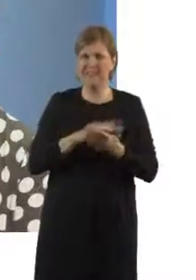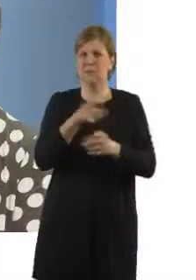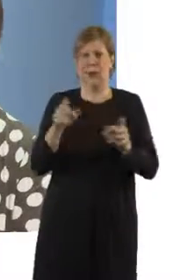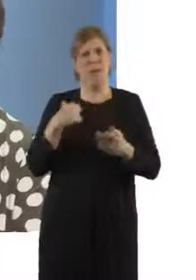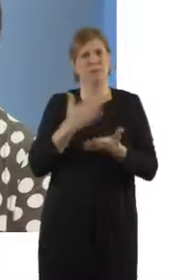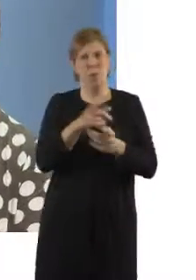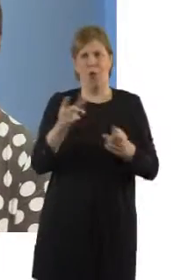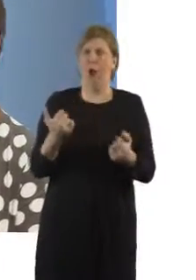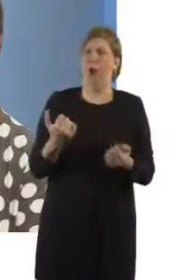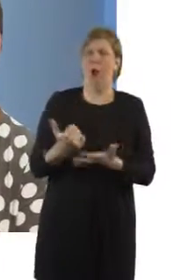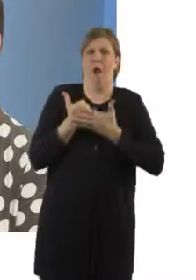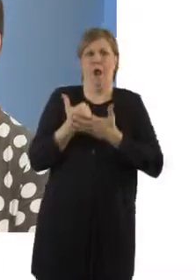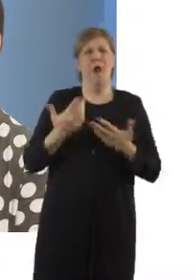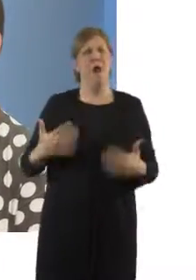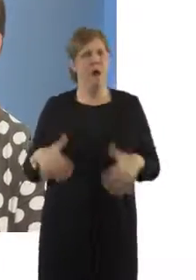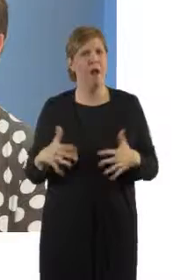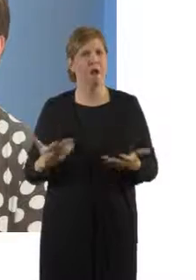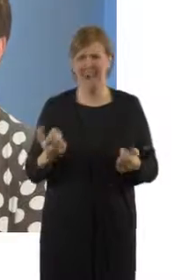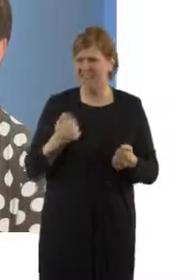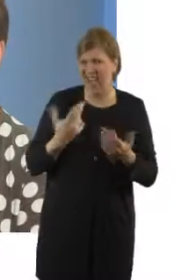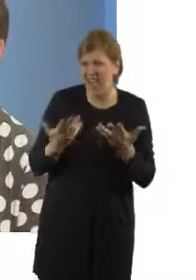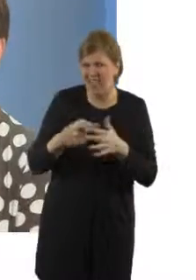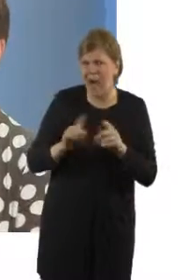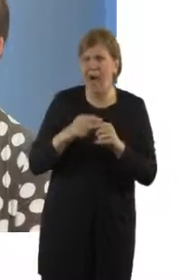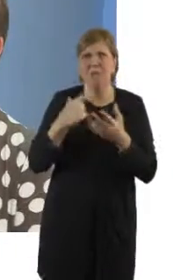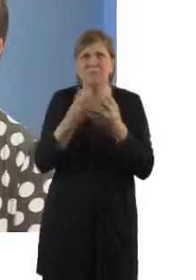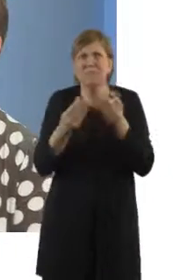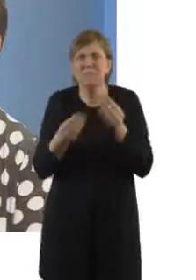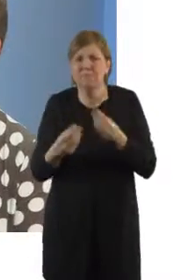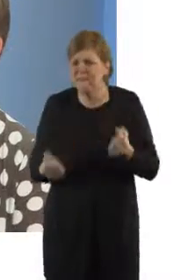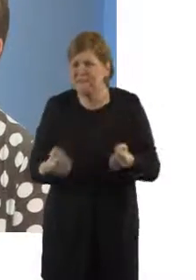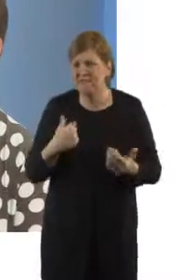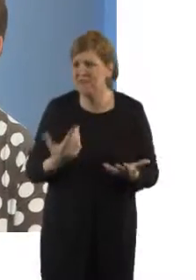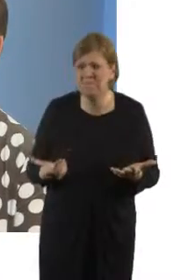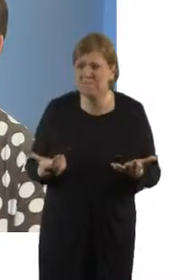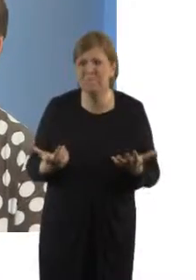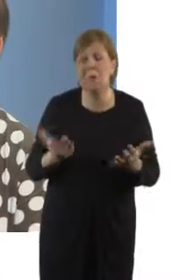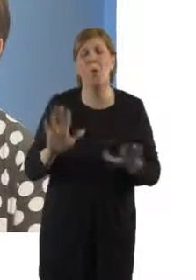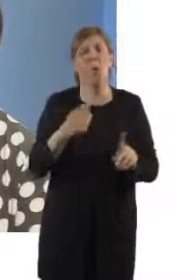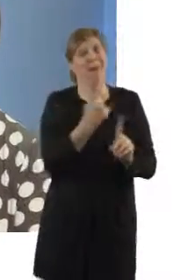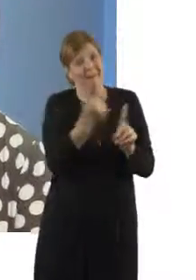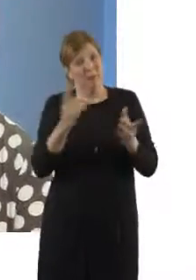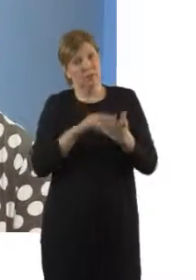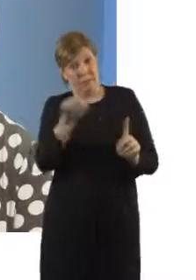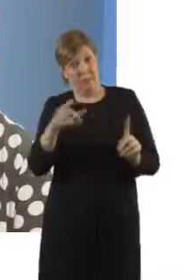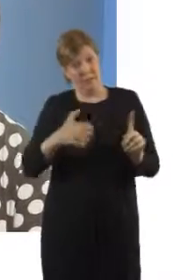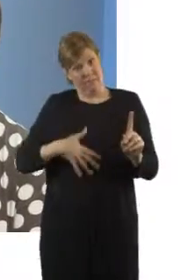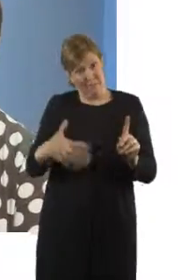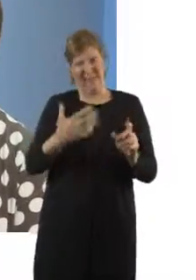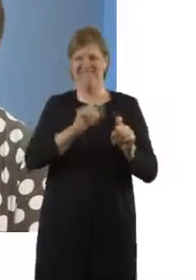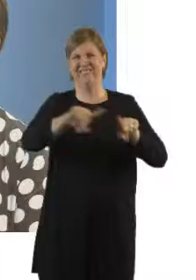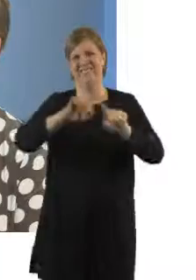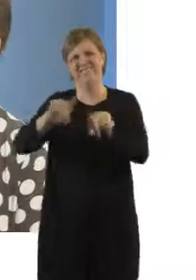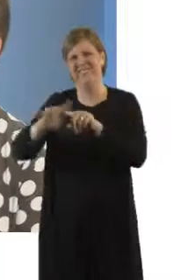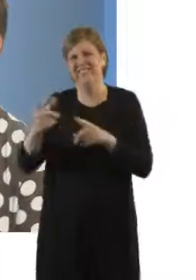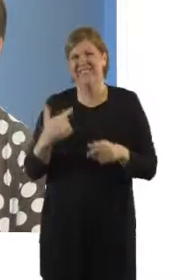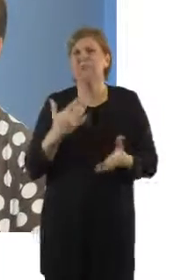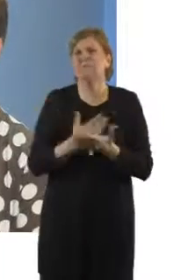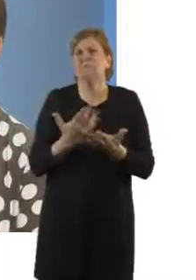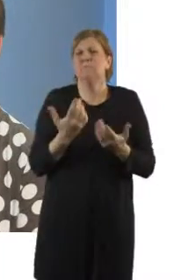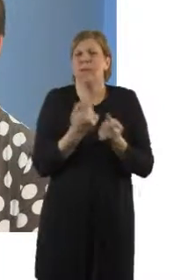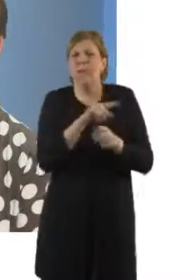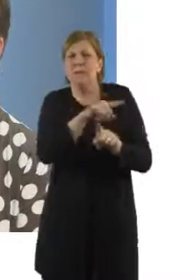Each mum and each pregnancy is different, so I'm certain there are things that people will want to ask. And that's the important thing, asking. You'll be